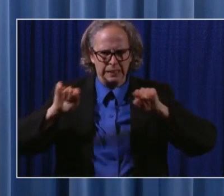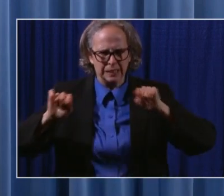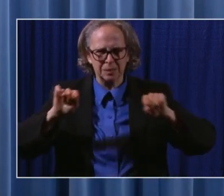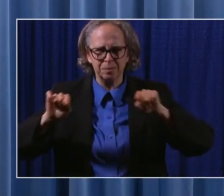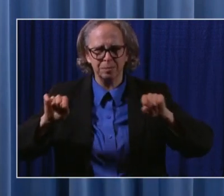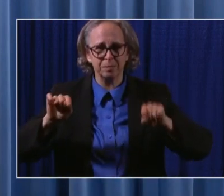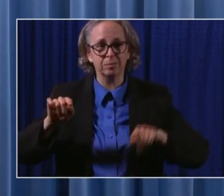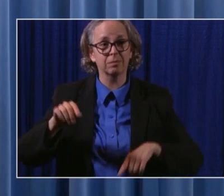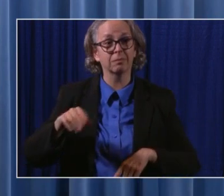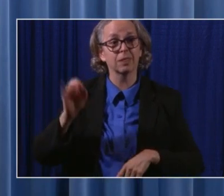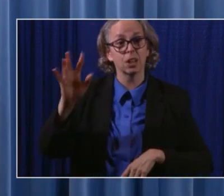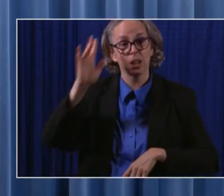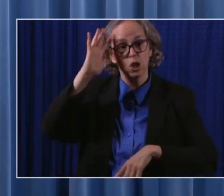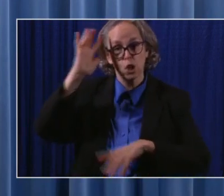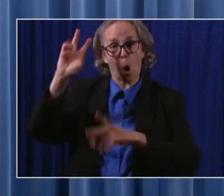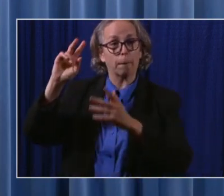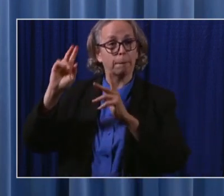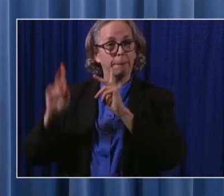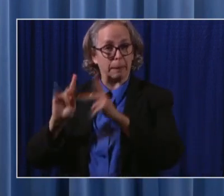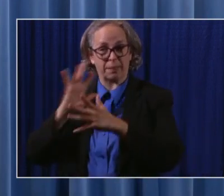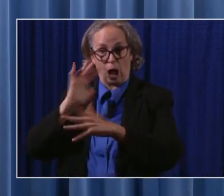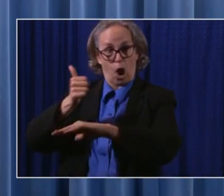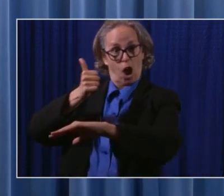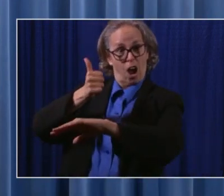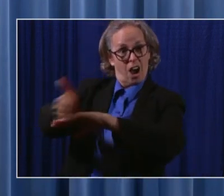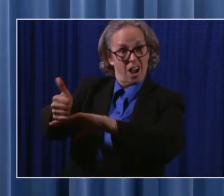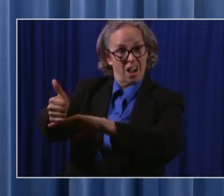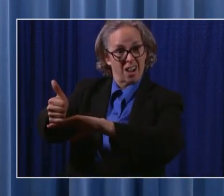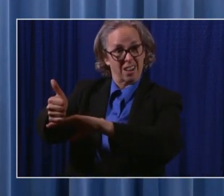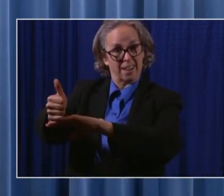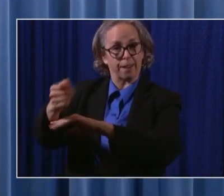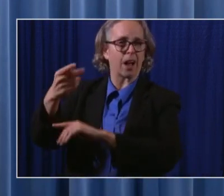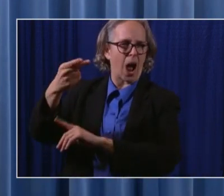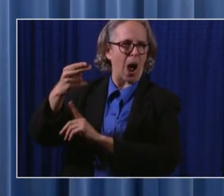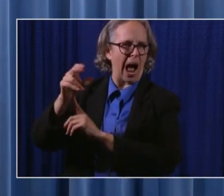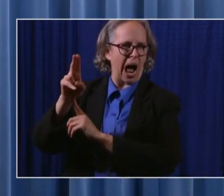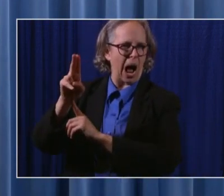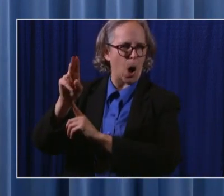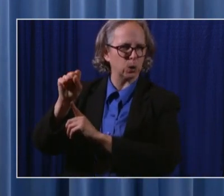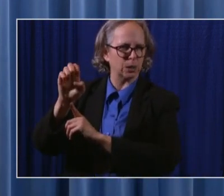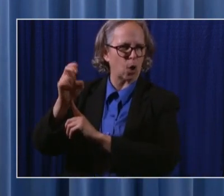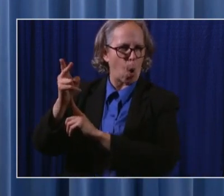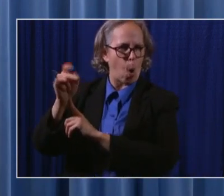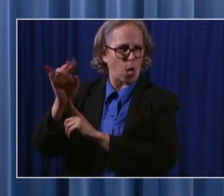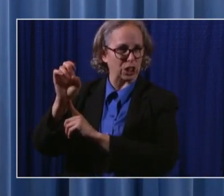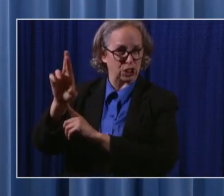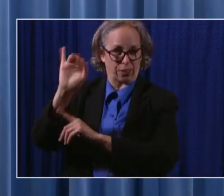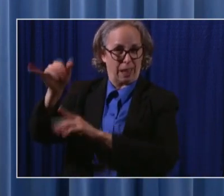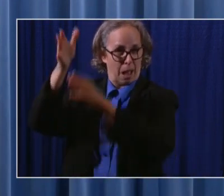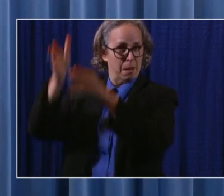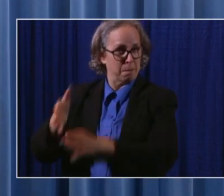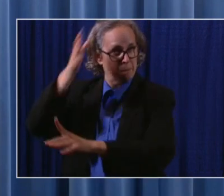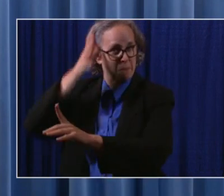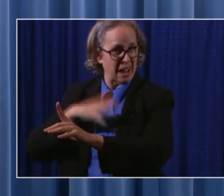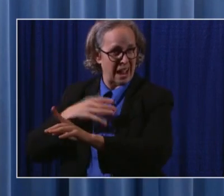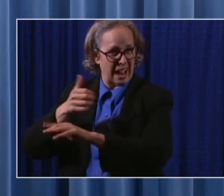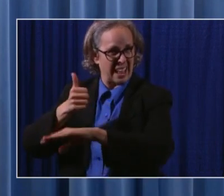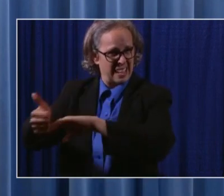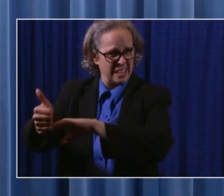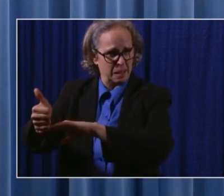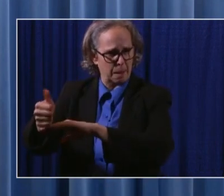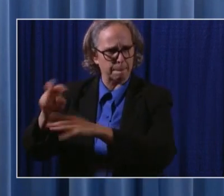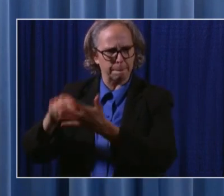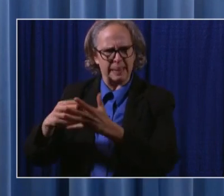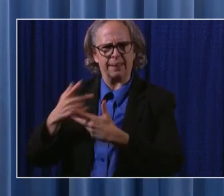allegations in regard to Mr. Householder, that part of those allegations that talk about something that's illegal,